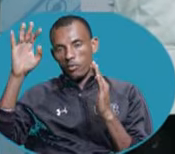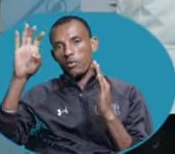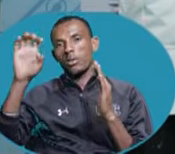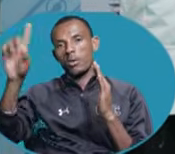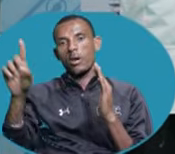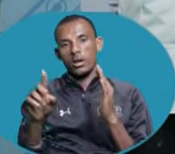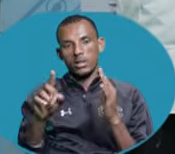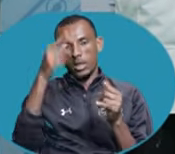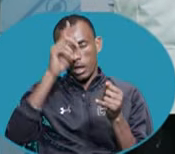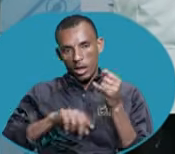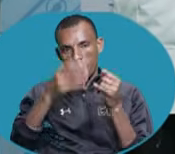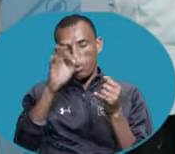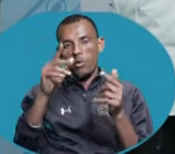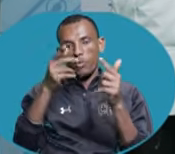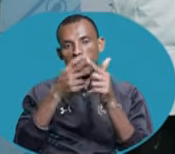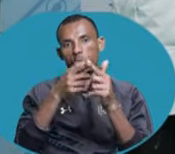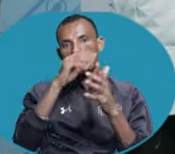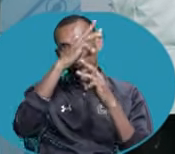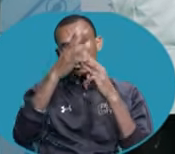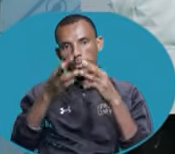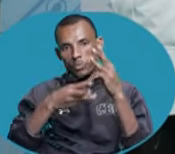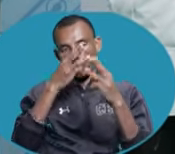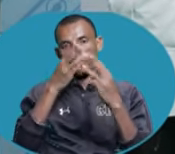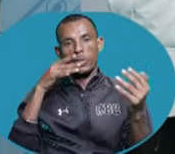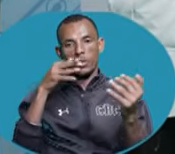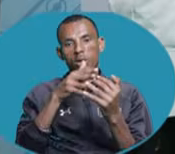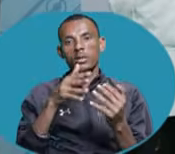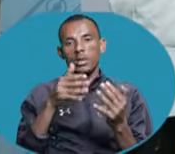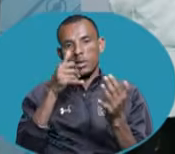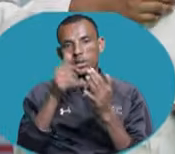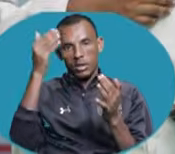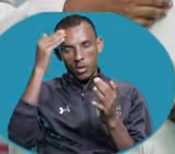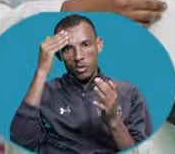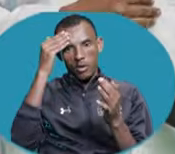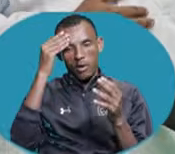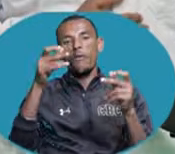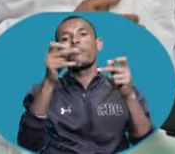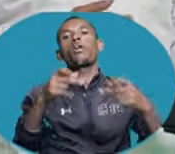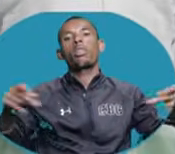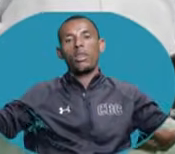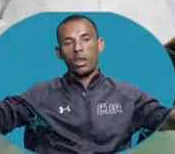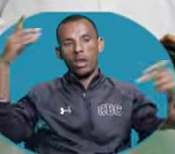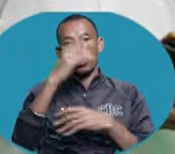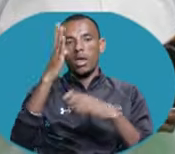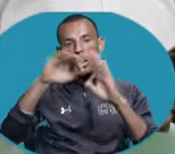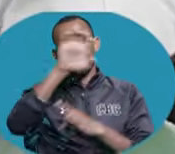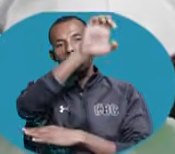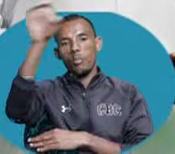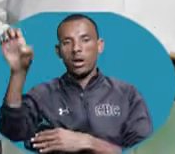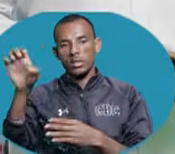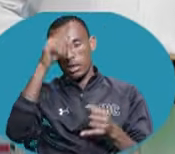as Victory Day in Europe, the end of the war throughout Europe. The second